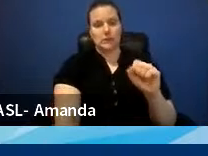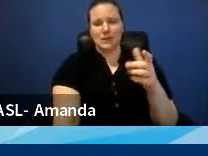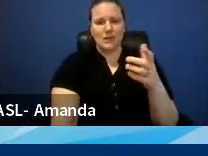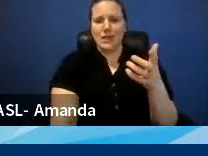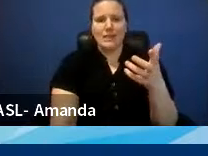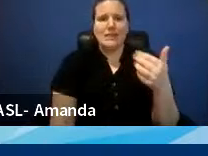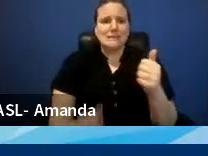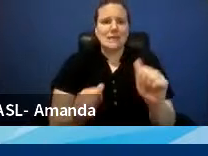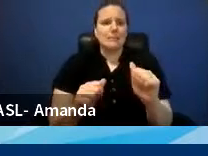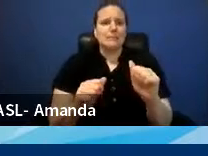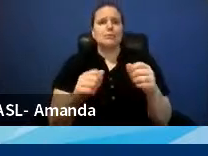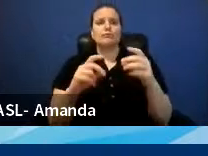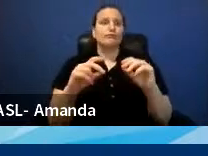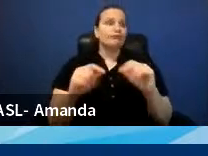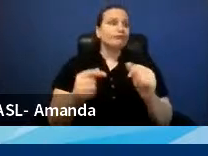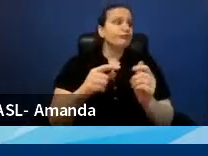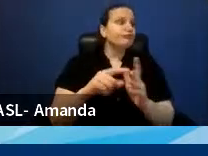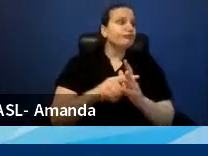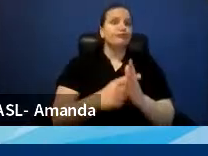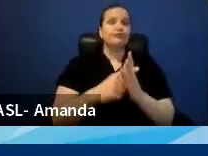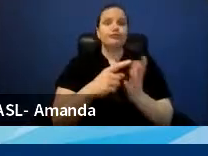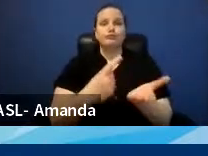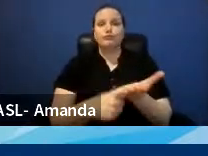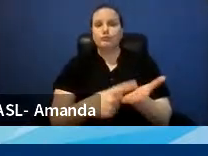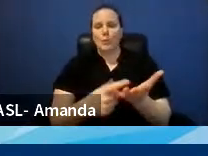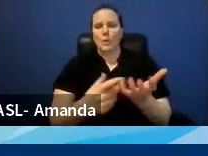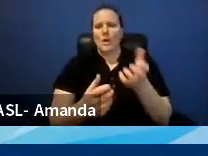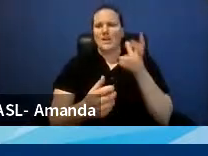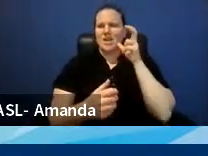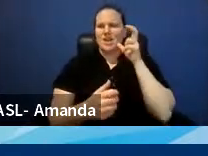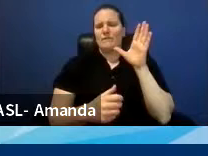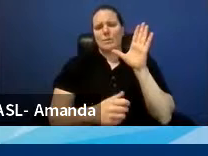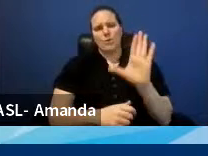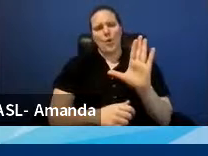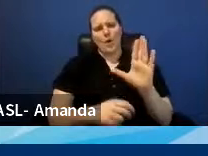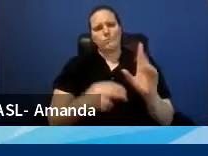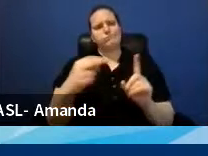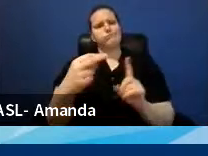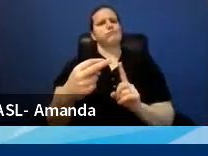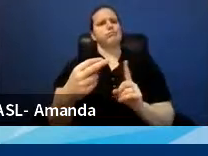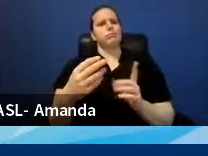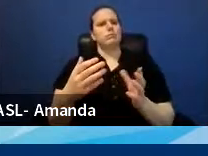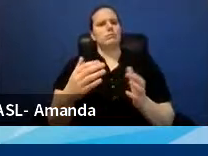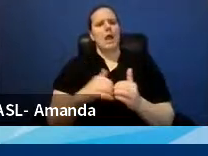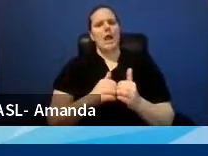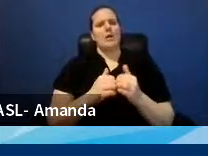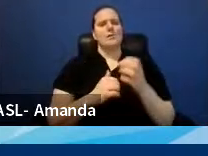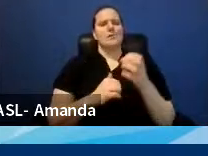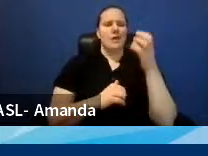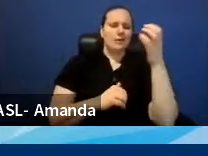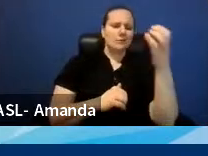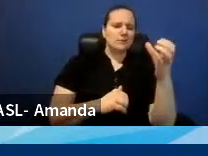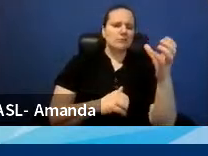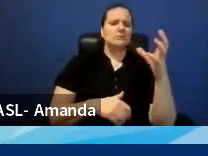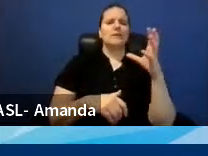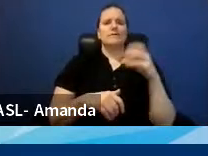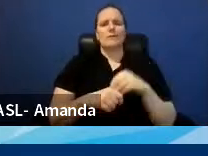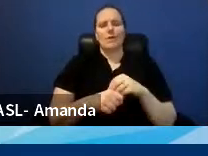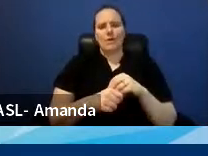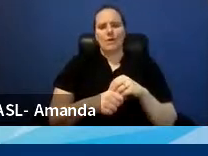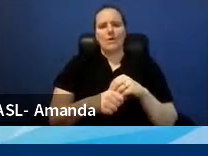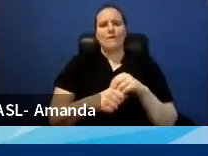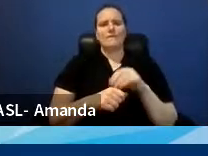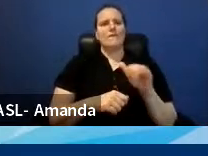is to prompt discussion. We want to hear from you as to how these concepts or components of these